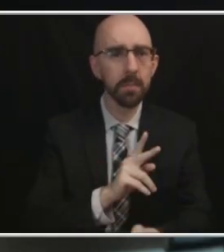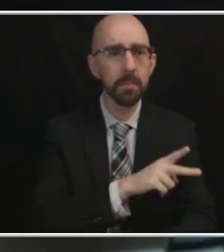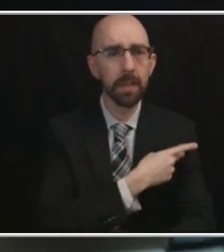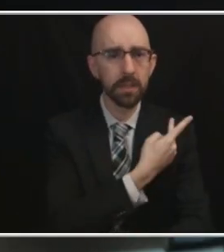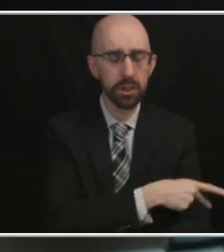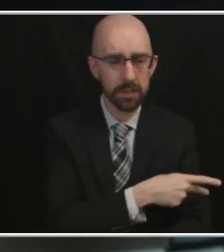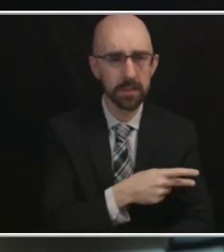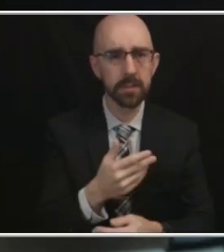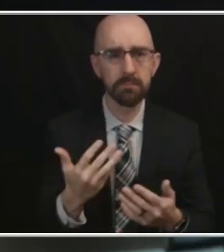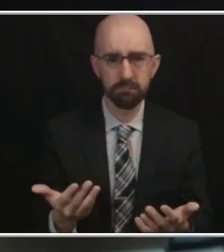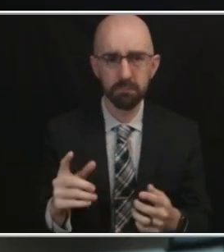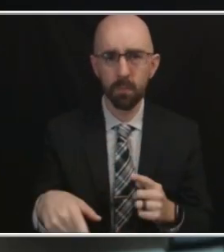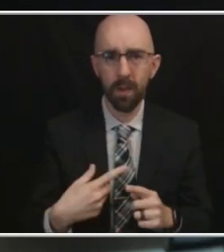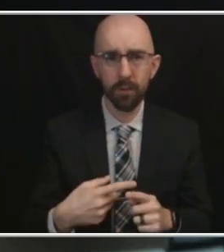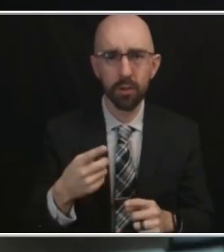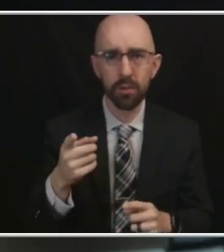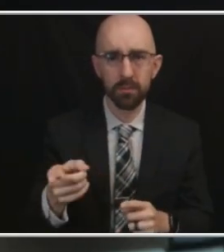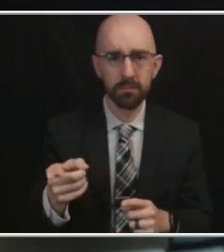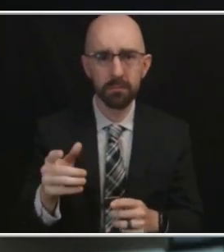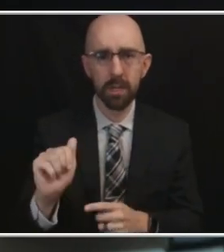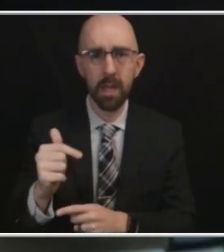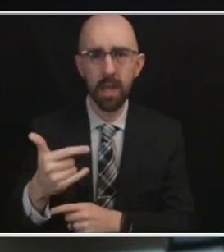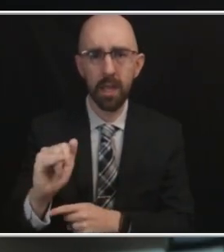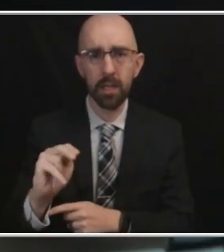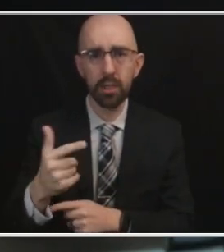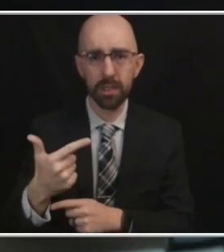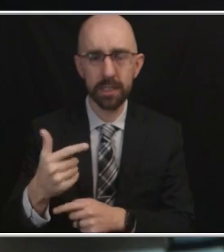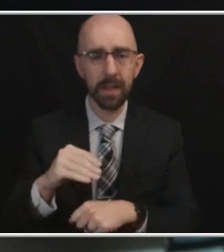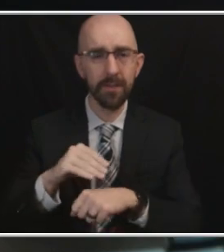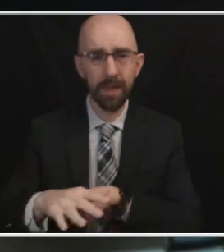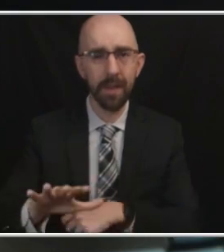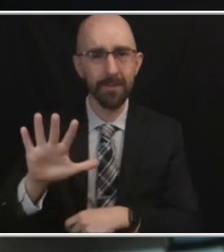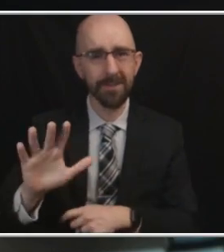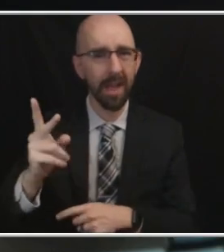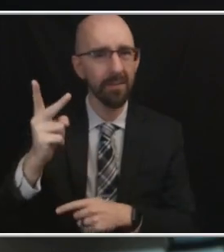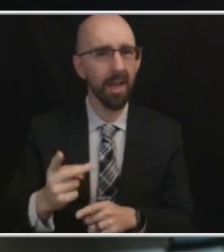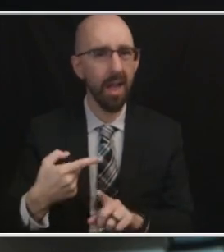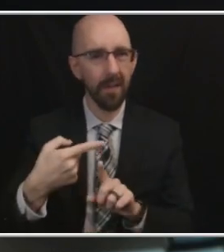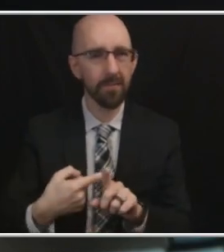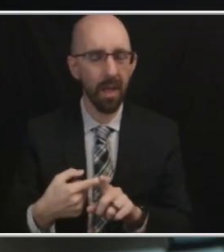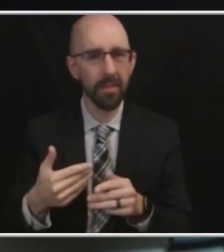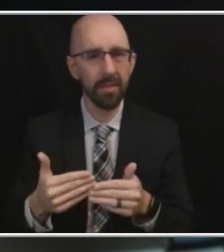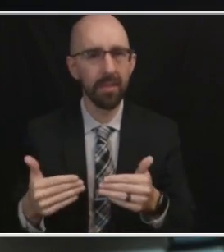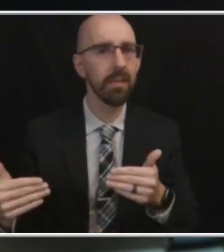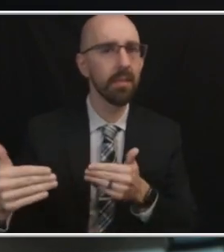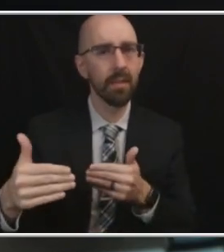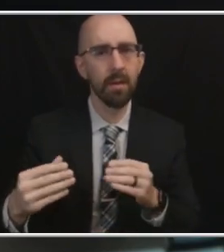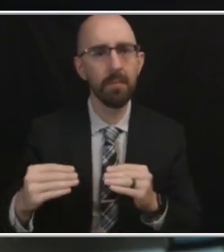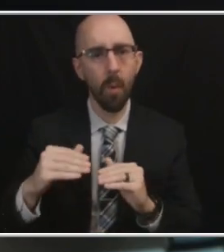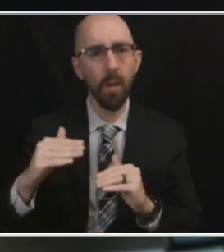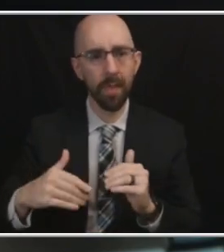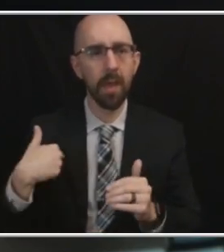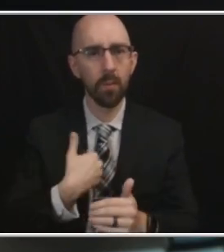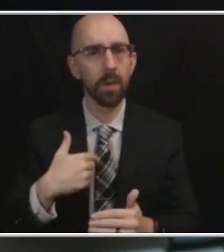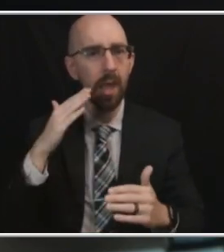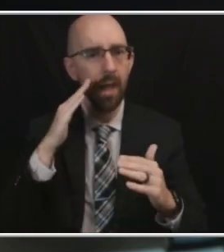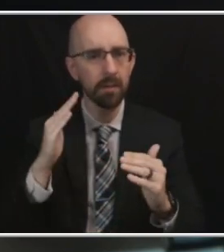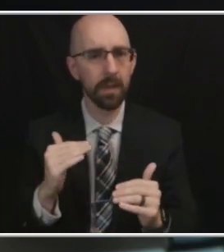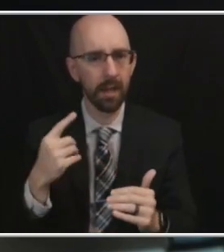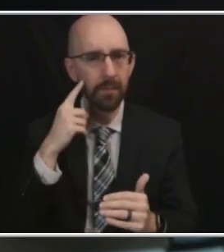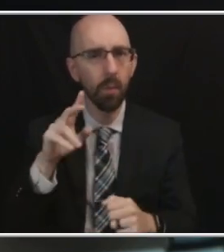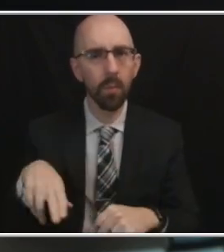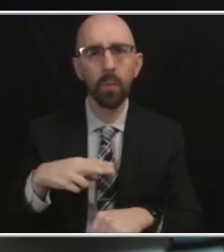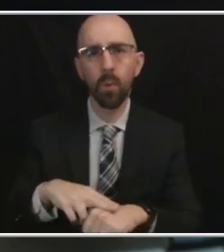on average, their aging effect was about 5.5 months, more than we would expect for normal aging